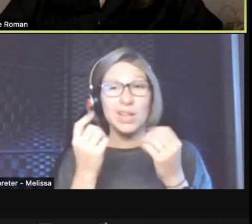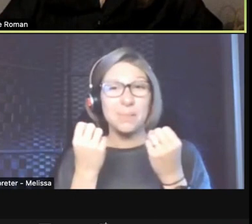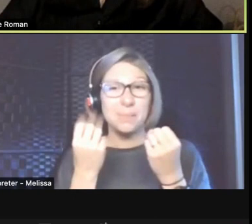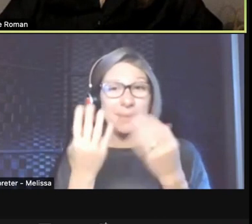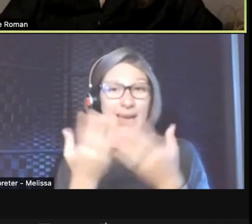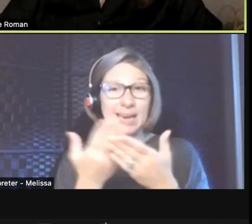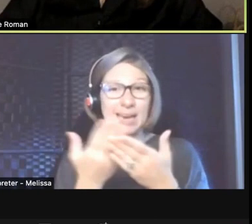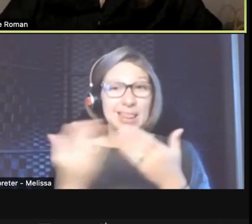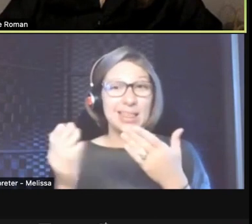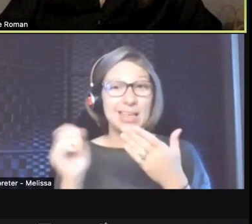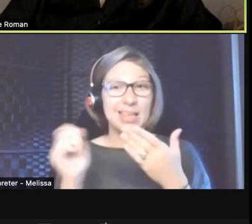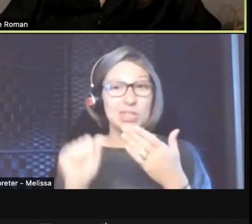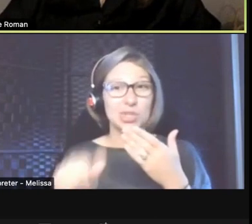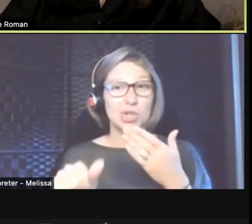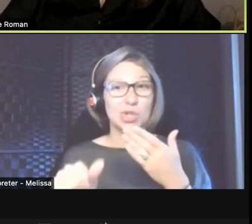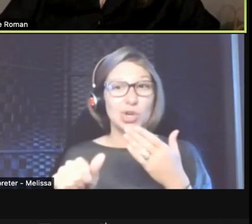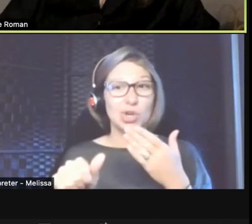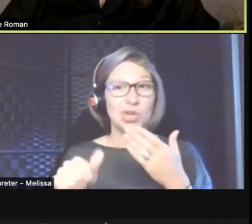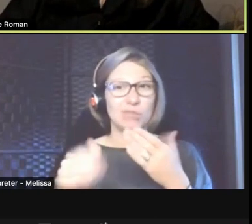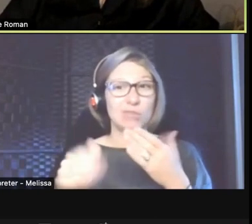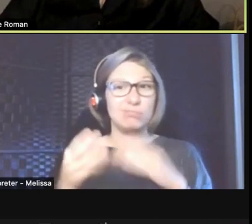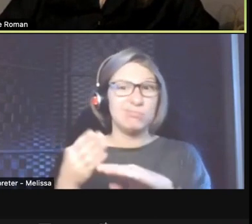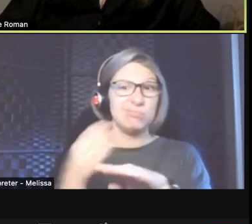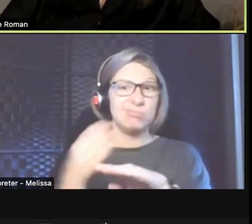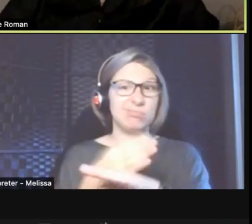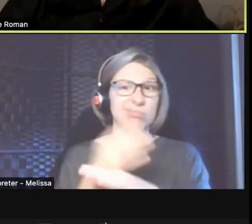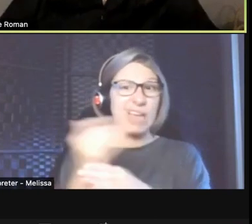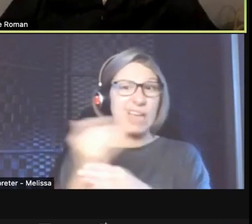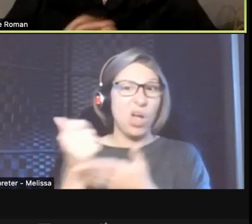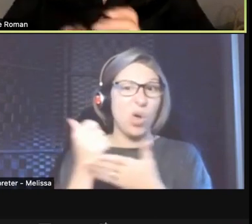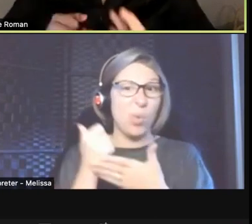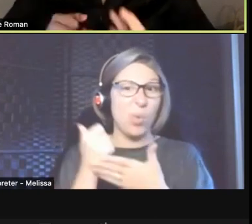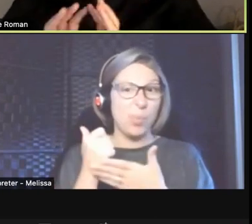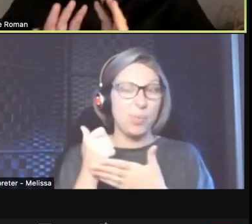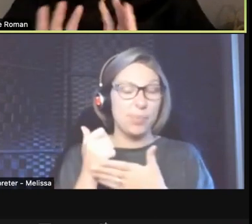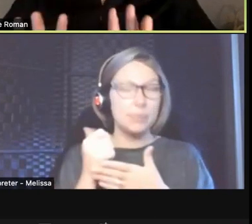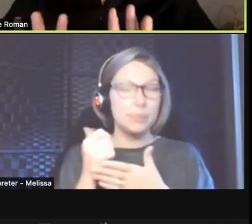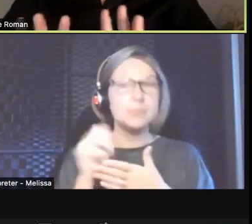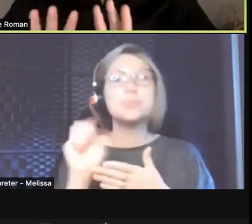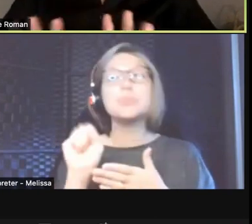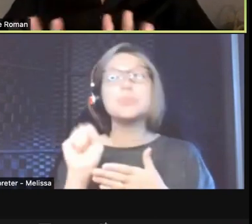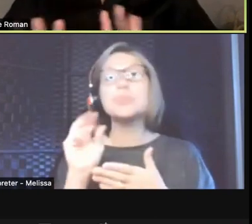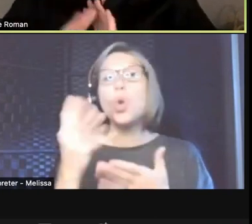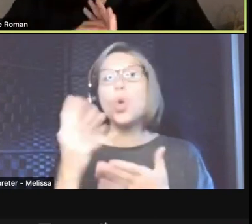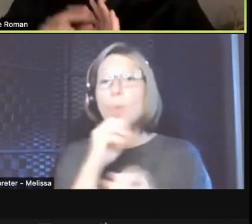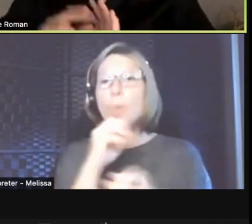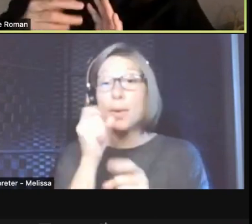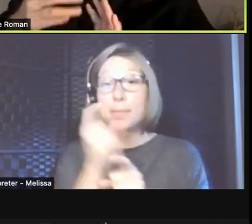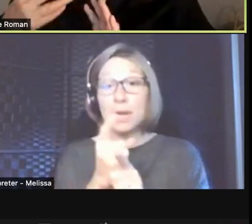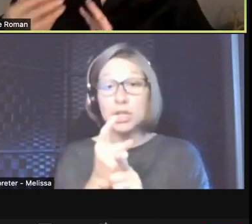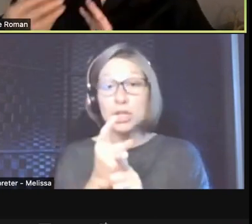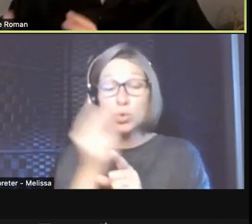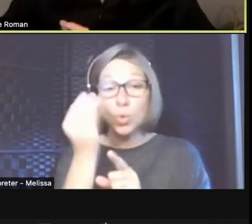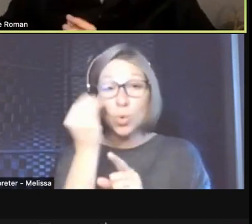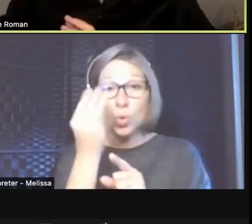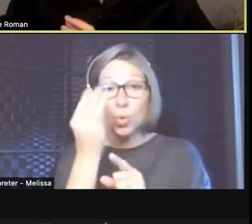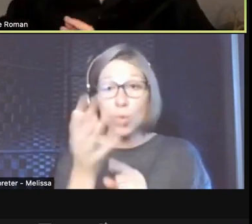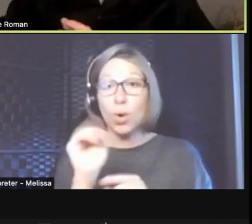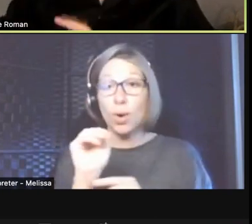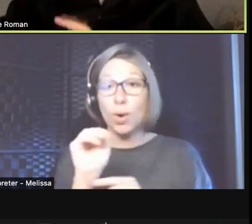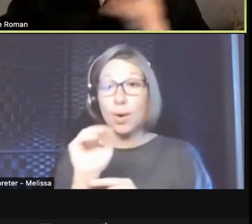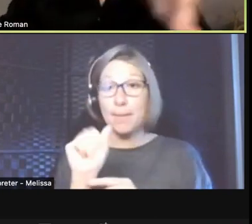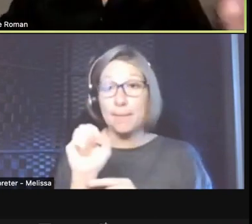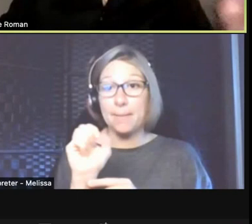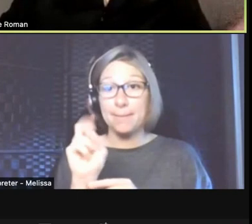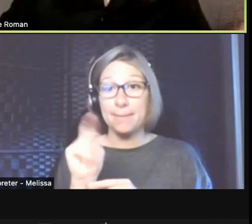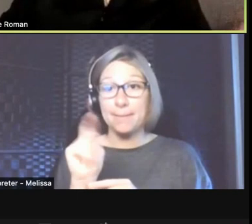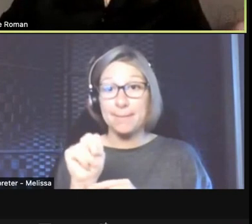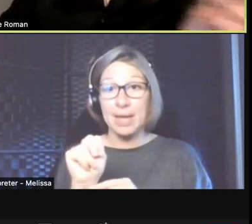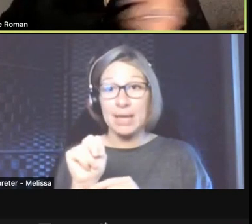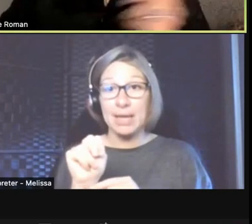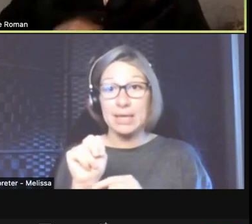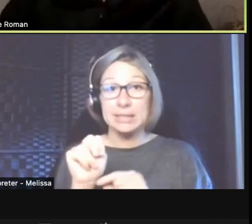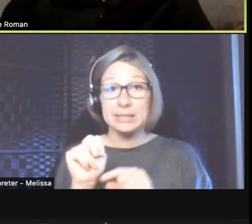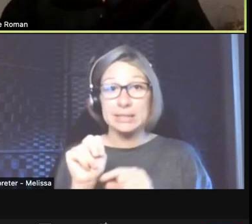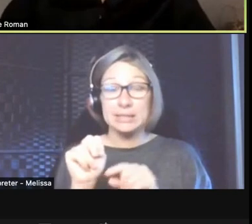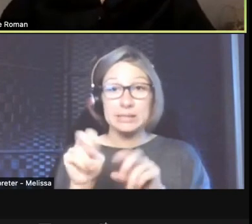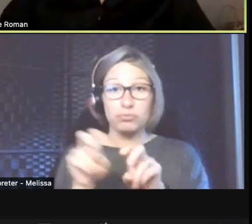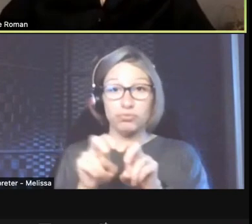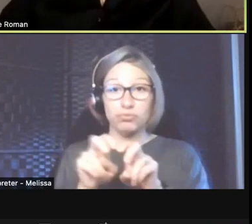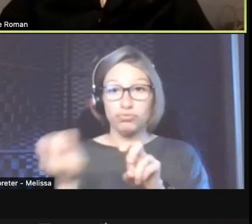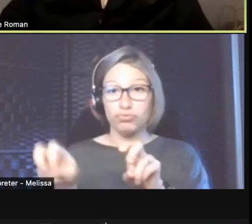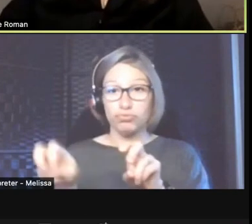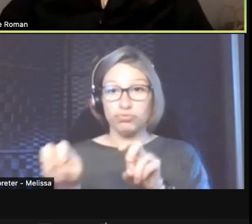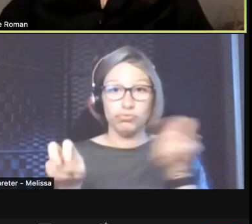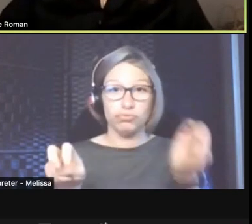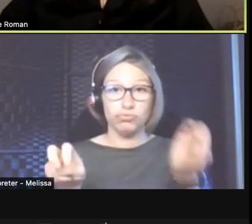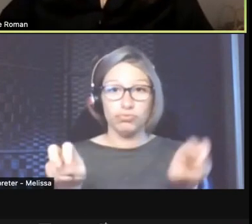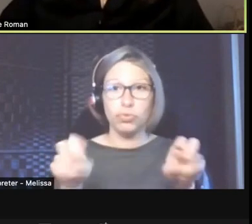more helpfully here. So we would want to make sure, first of all, that we told Mason, who was sitting next to him on either side,